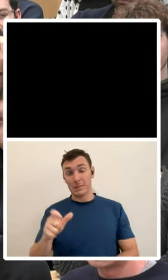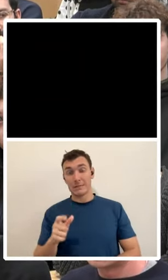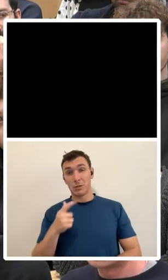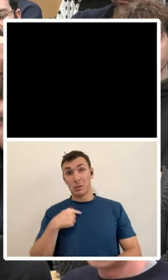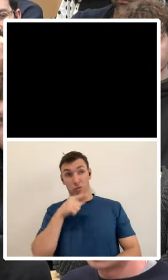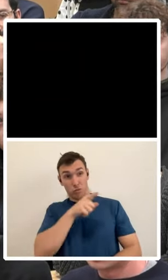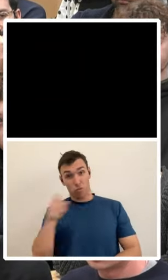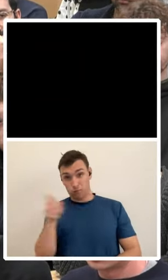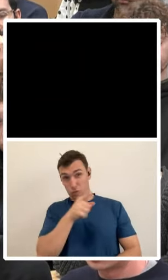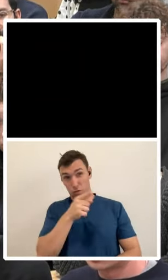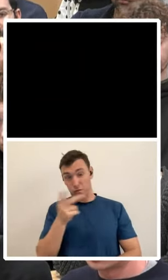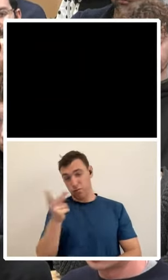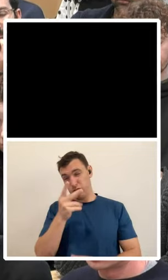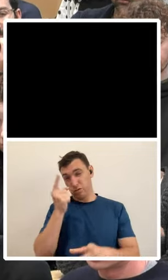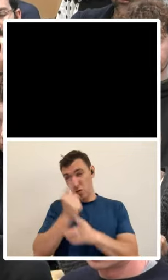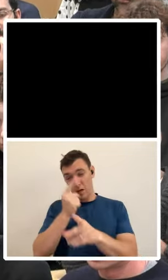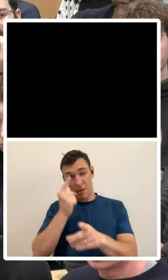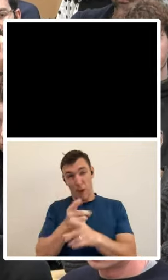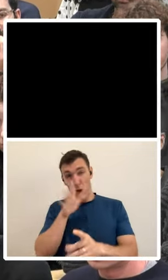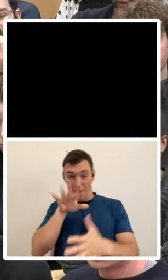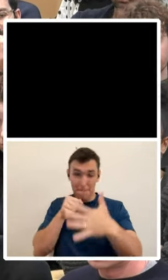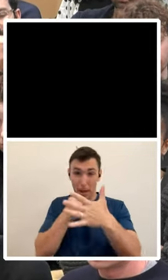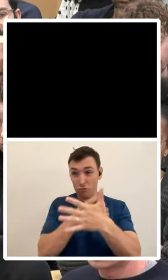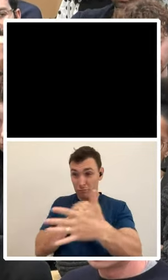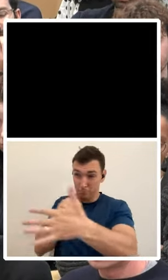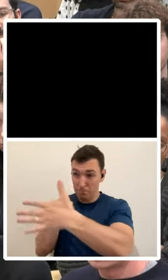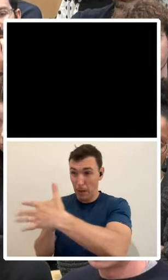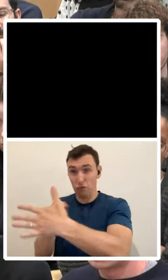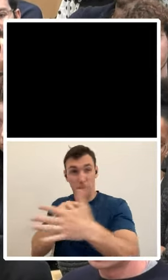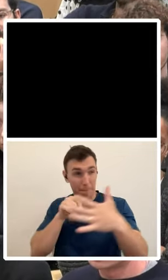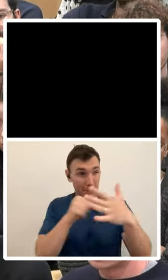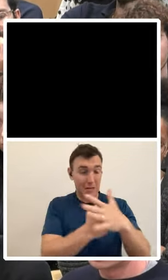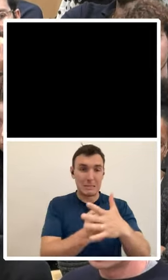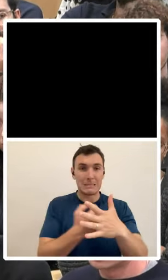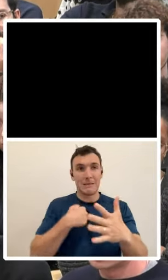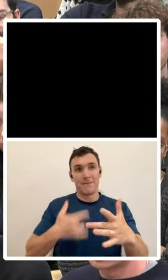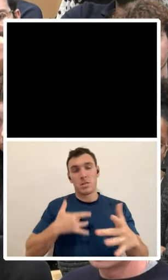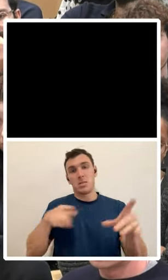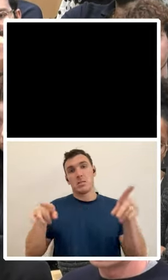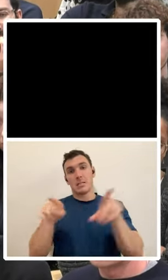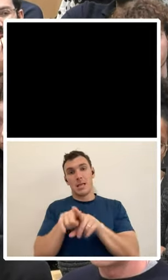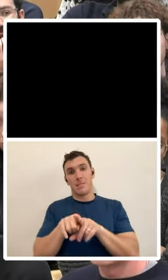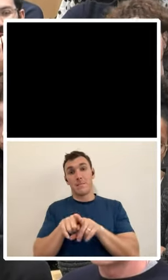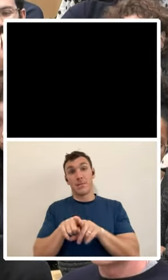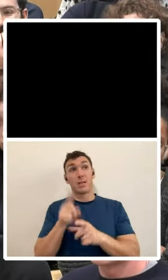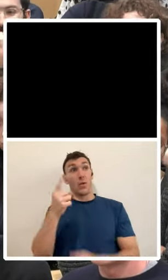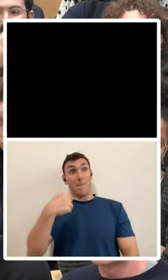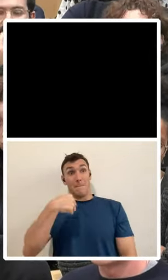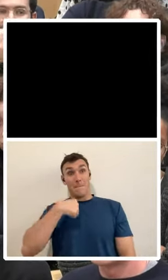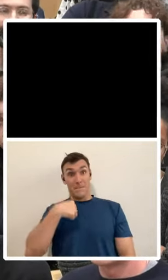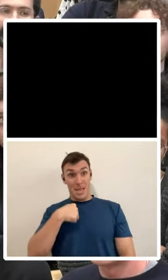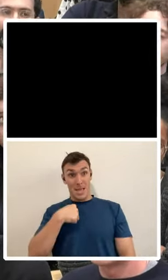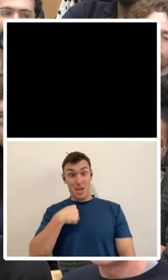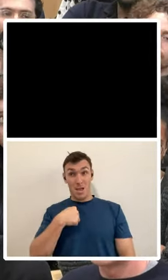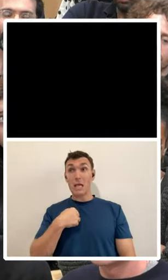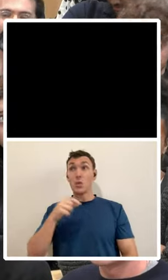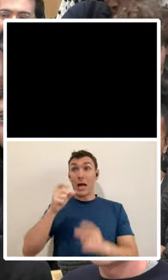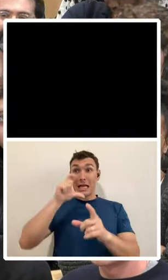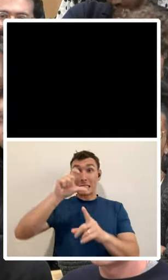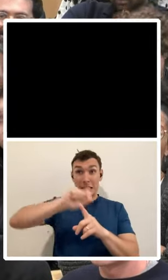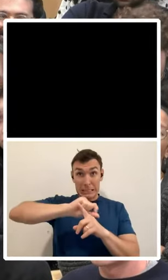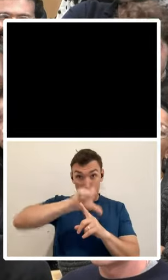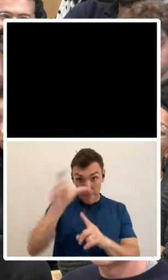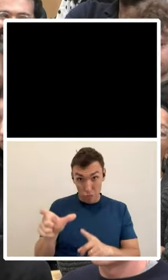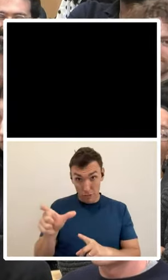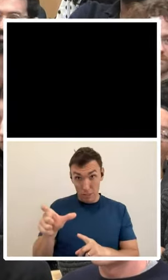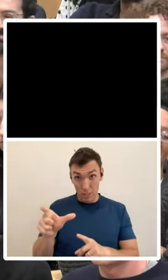to. So my personal thing was what bike I brought to Cambridge. So I came with a BMX bike. So I came with a BMX bike.